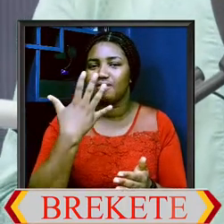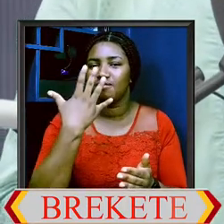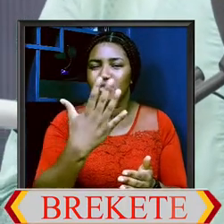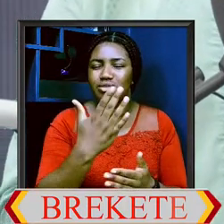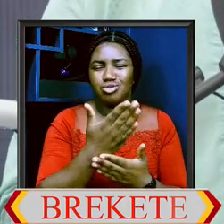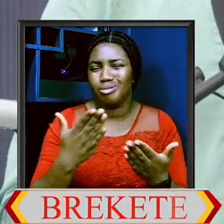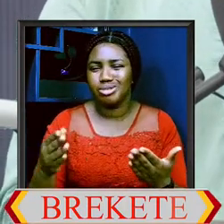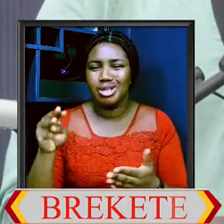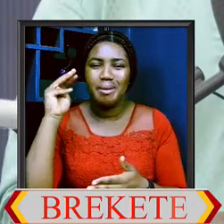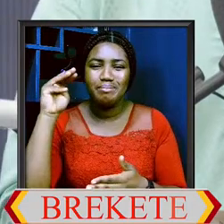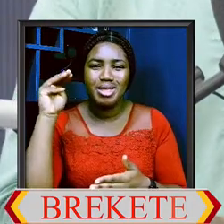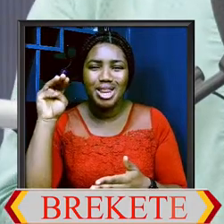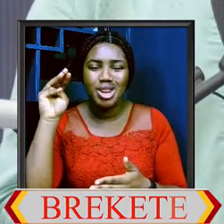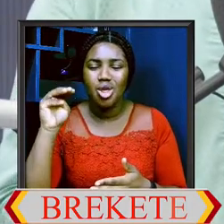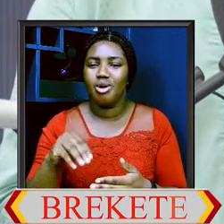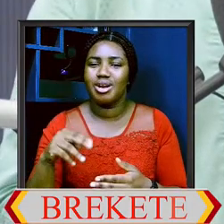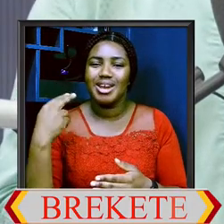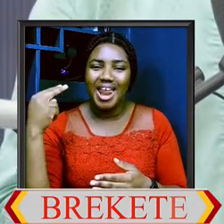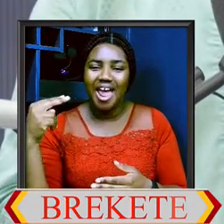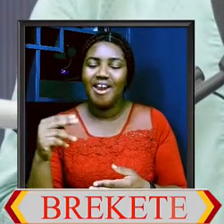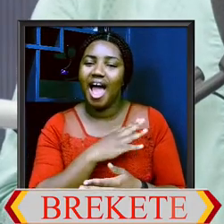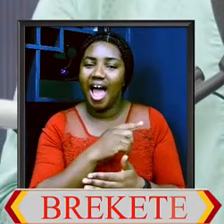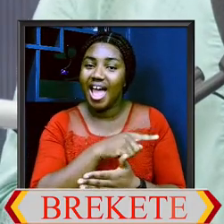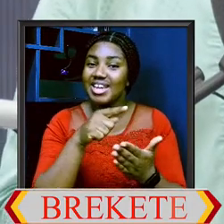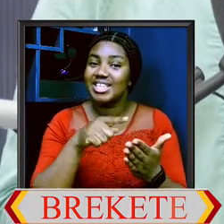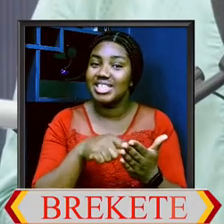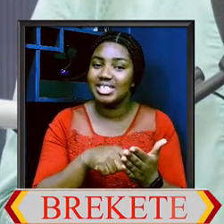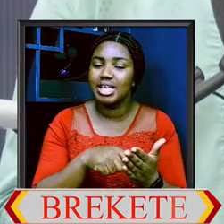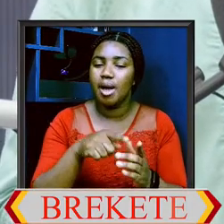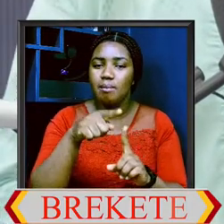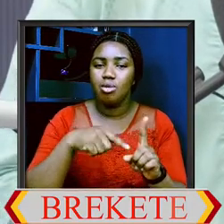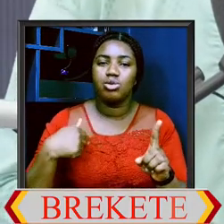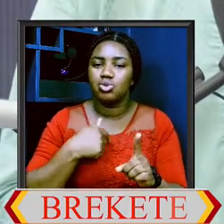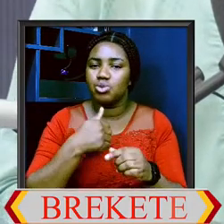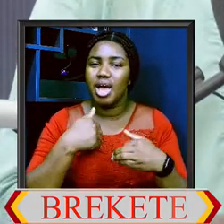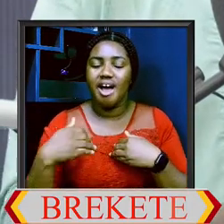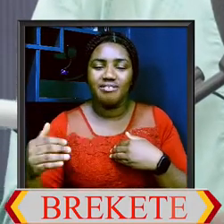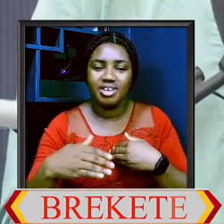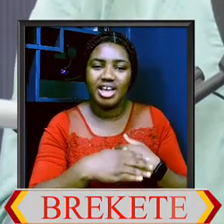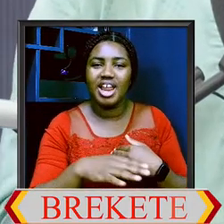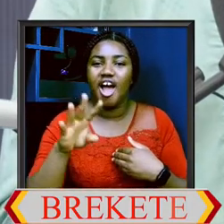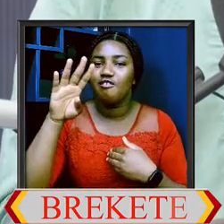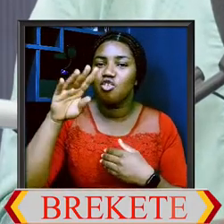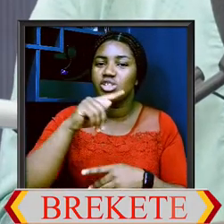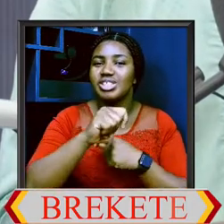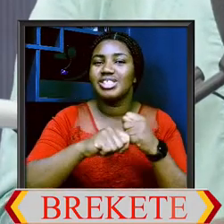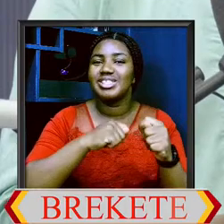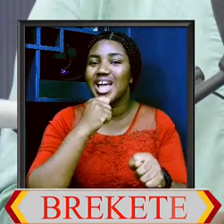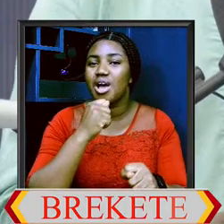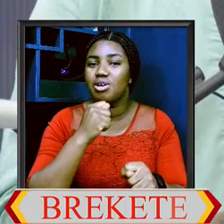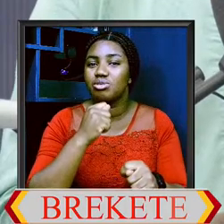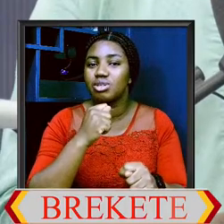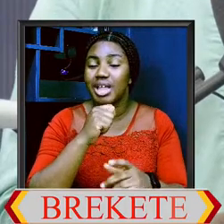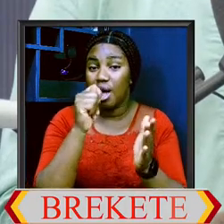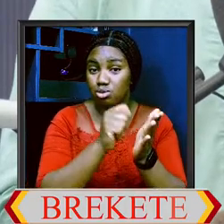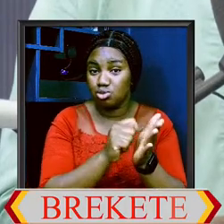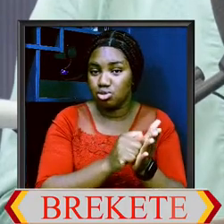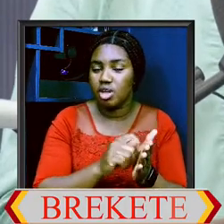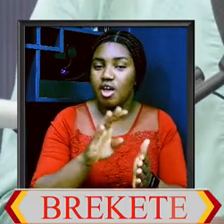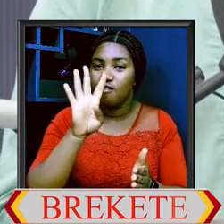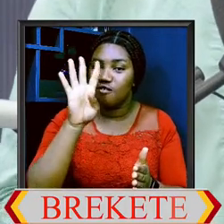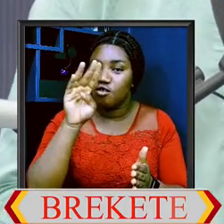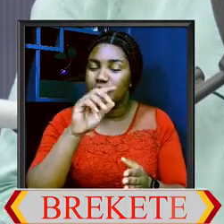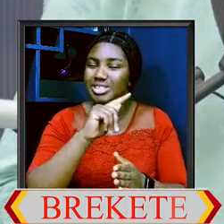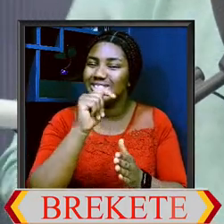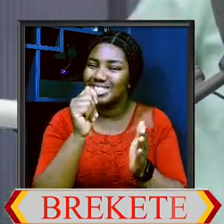month and this month we don't gather about $14,000 already and the month never end so make